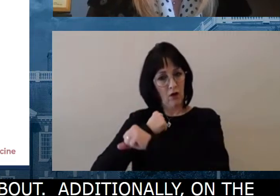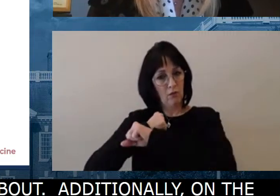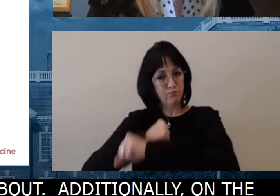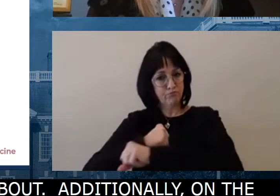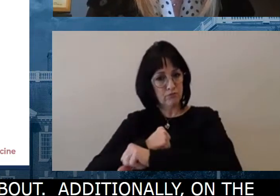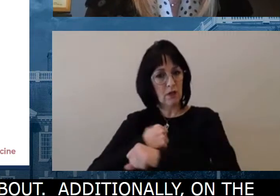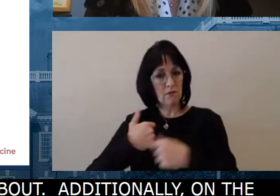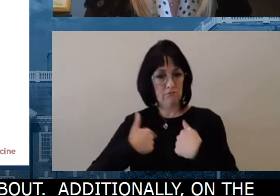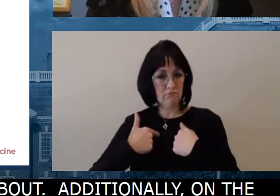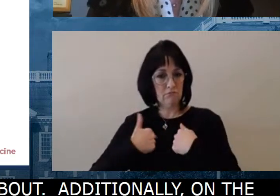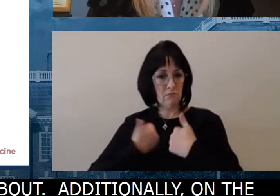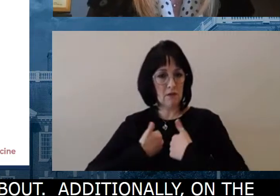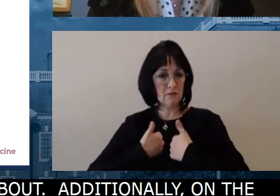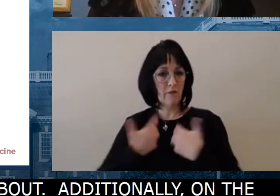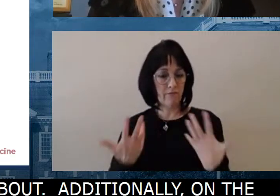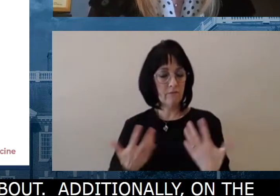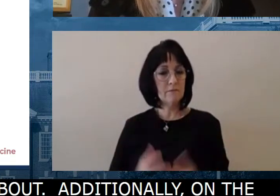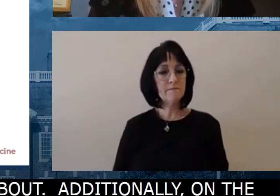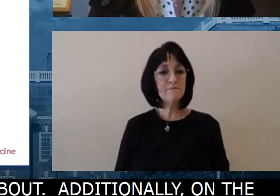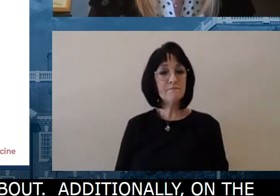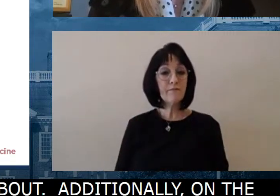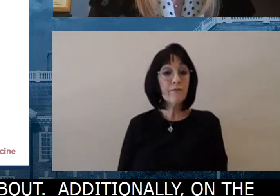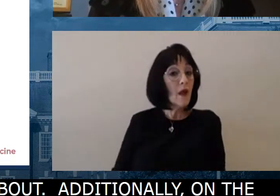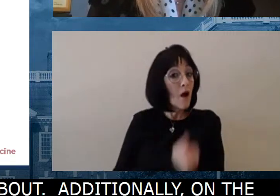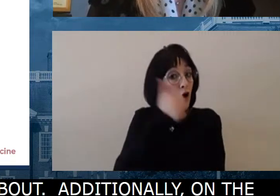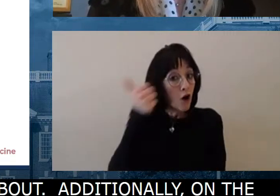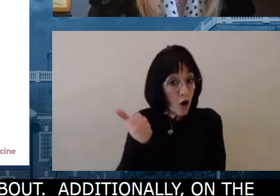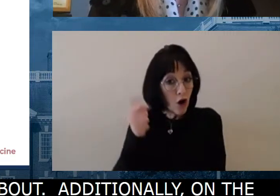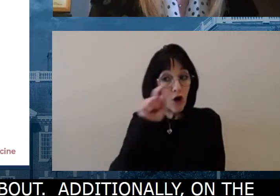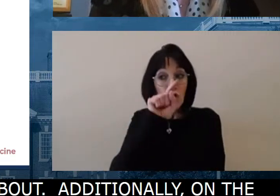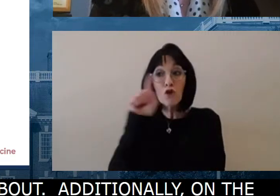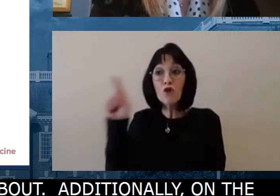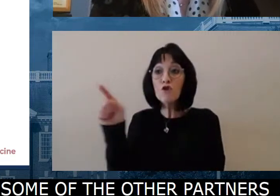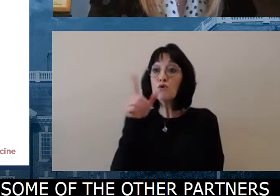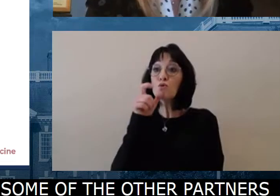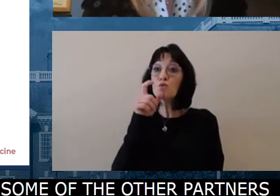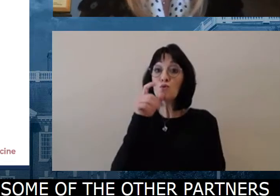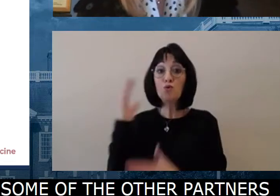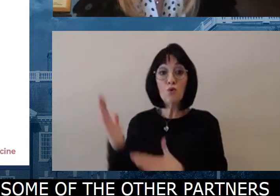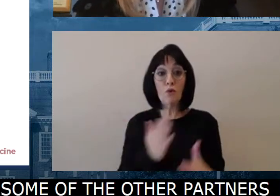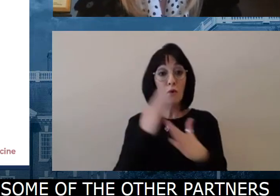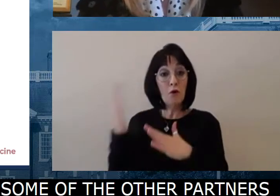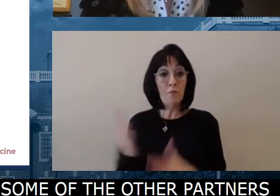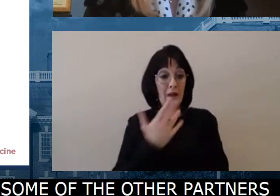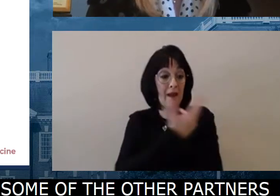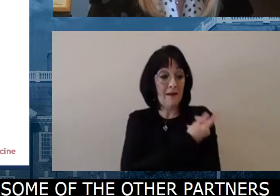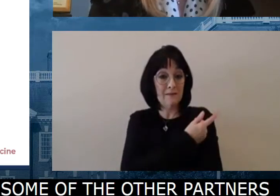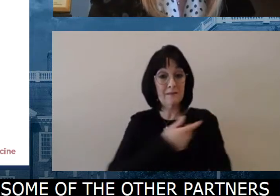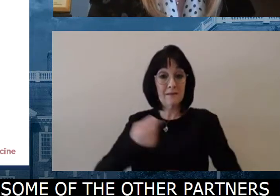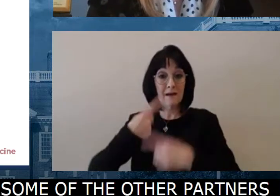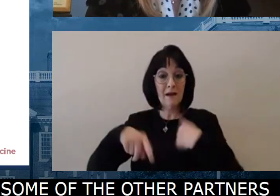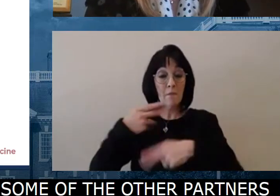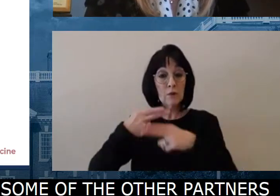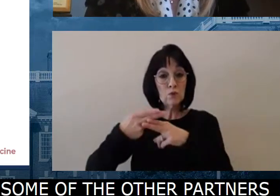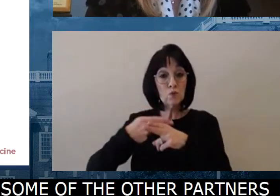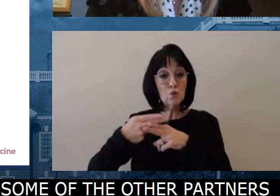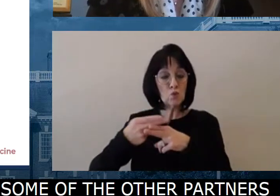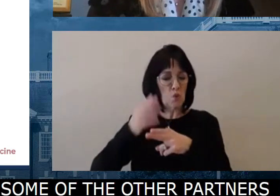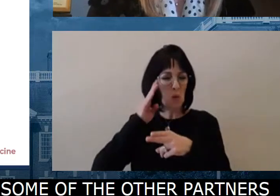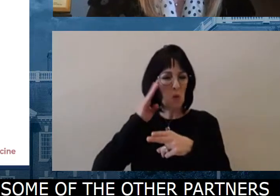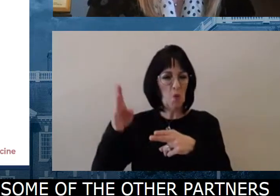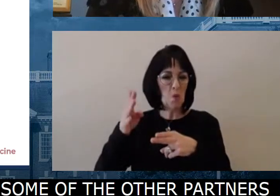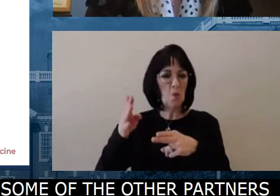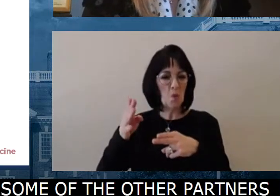the other partners who are getting vaccinations. So this week, 14,000 doses has gone or is